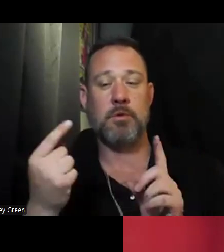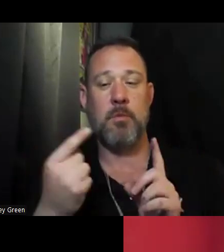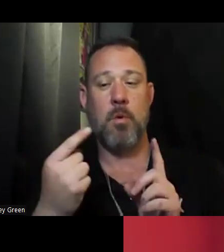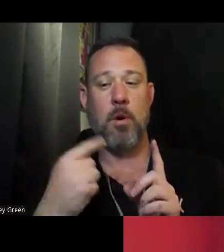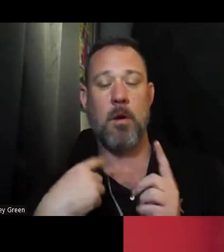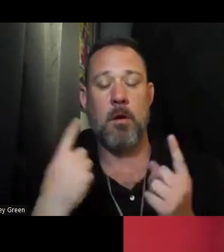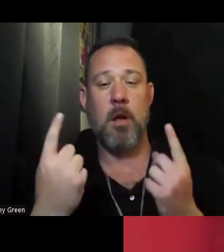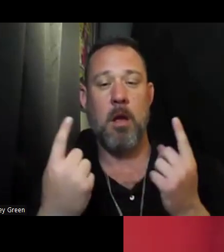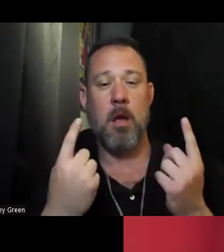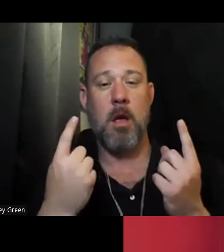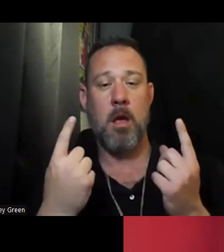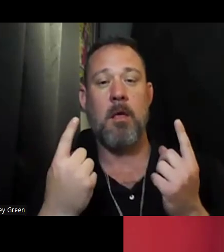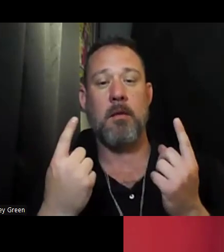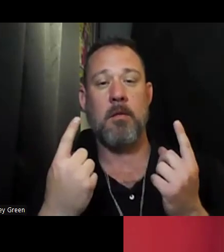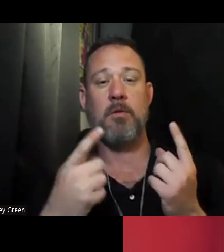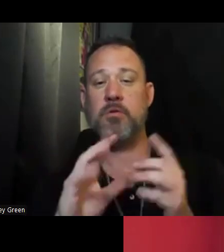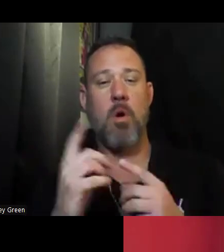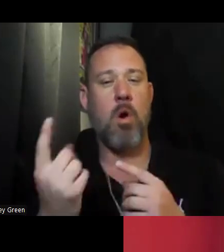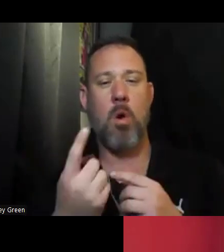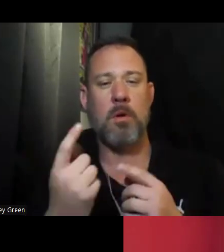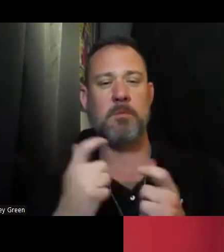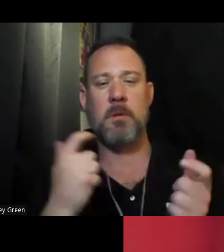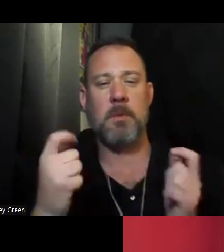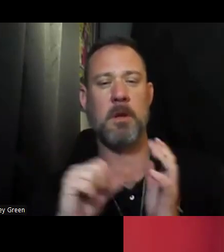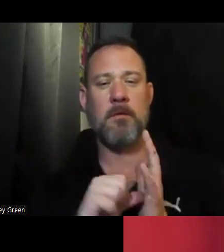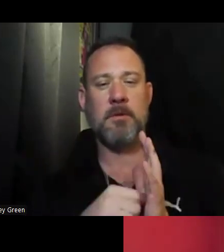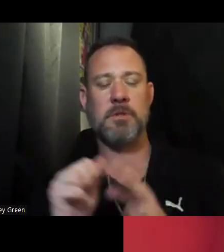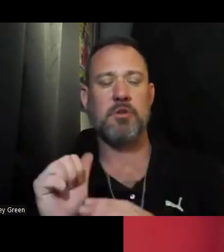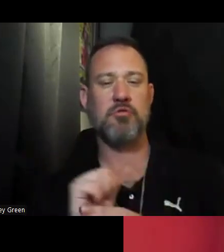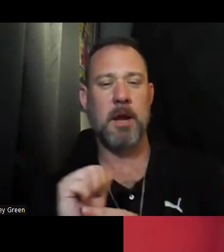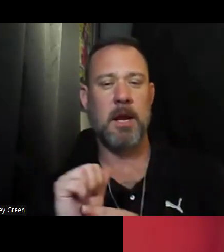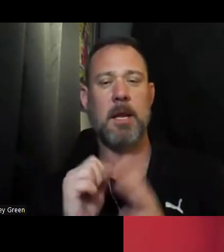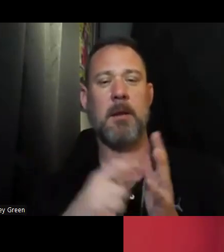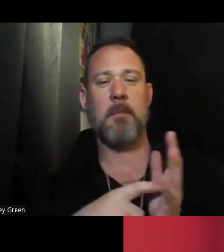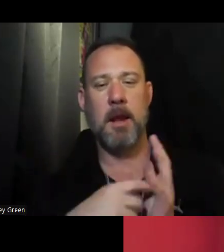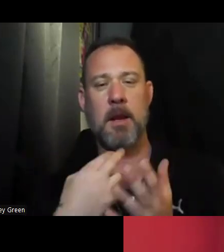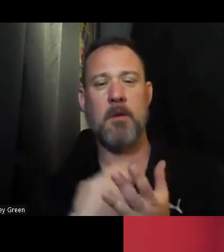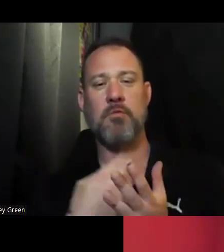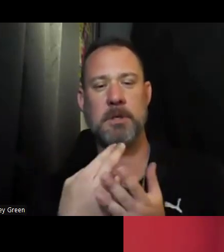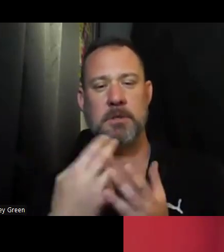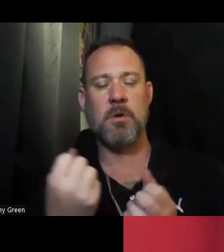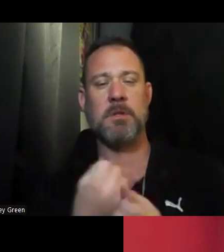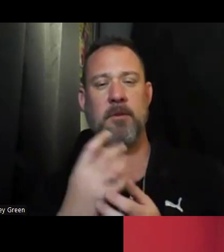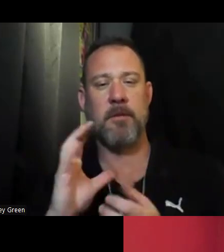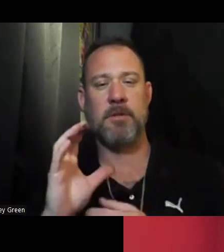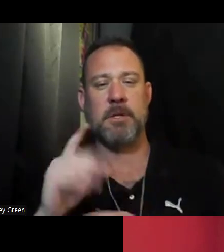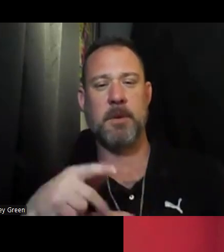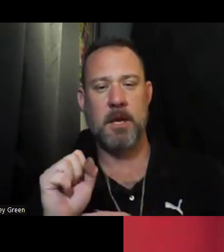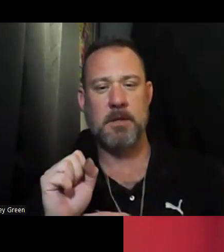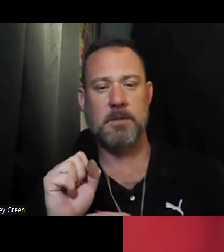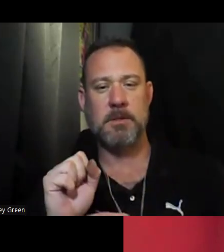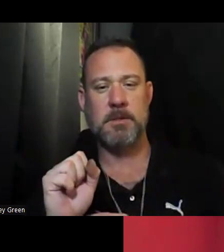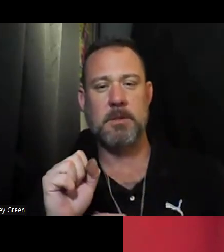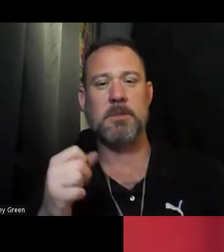think there has always been a huge emphasis in training and mandate and resources and everything for CPS. And